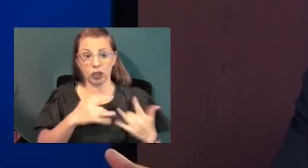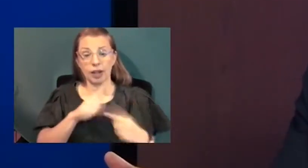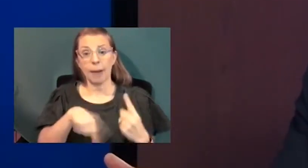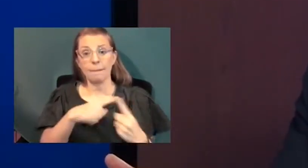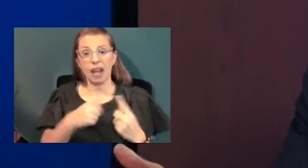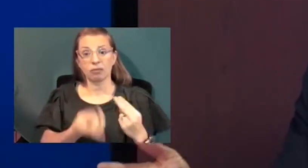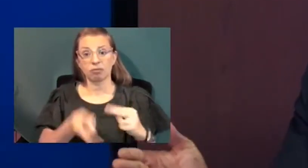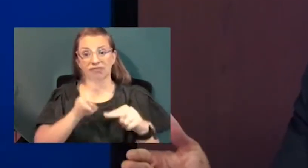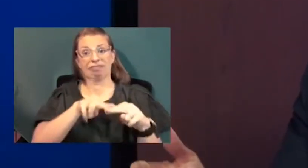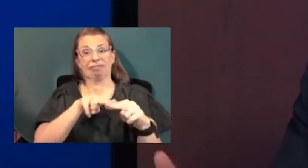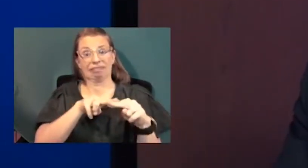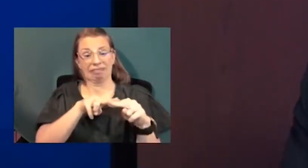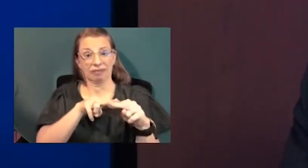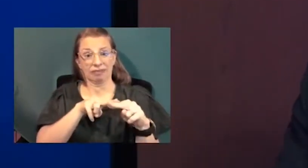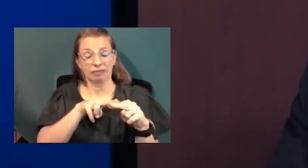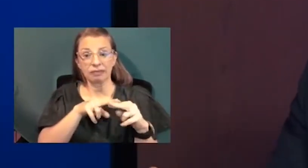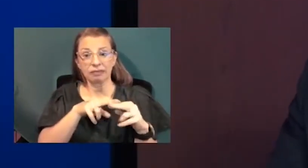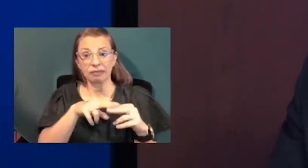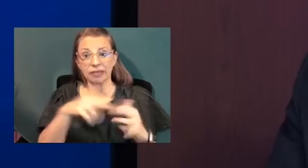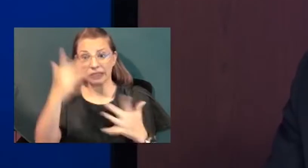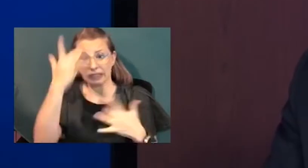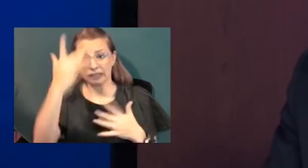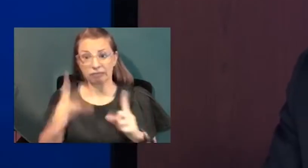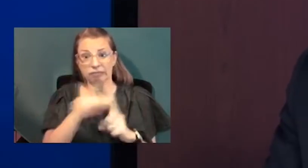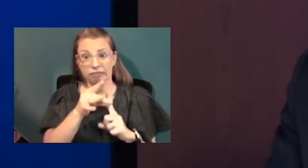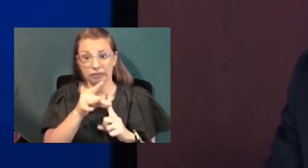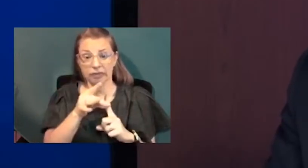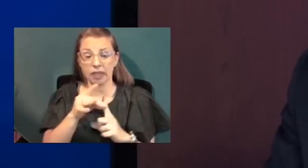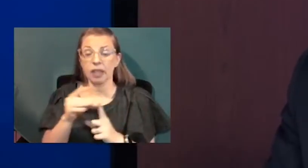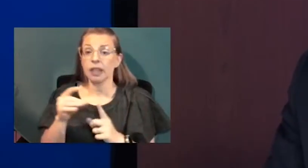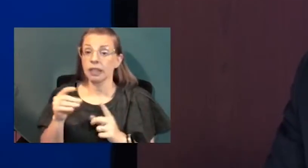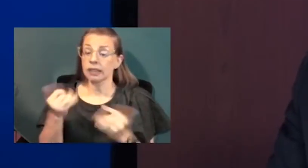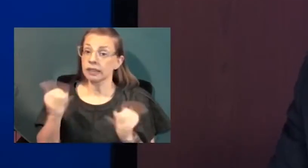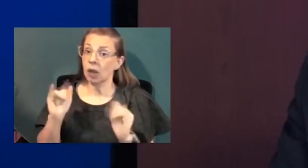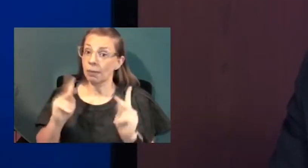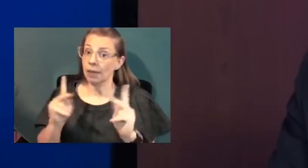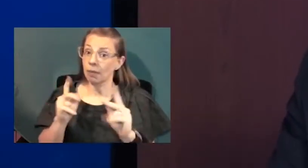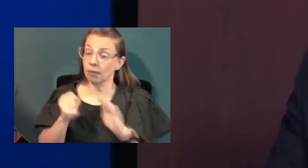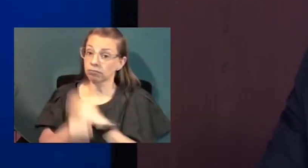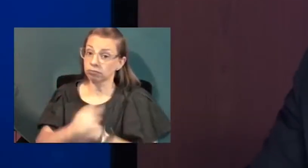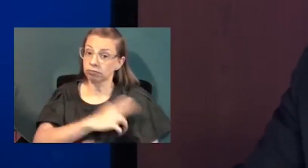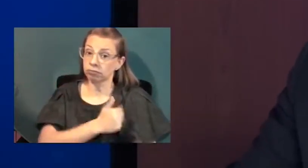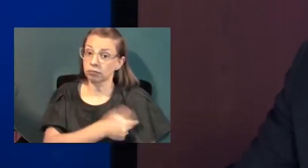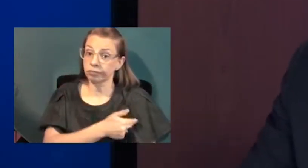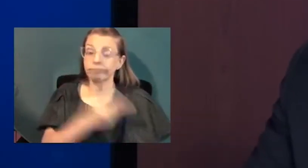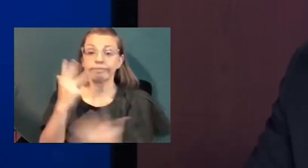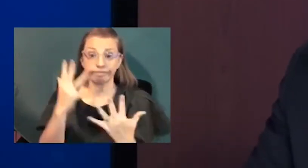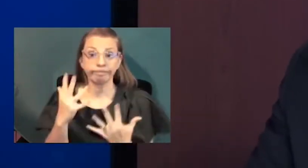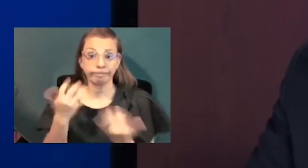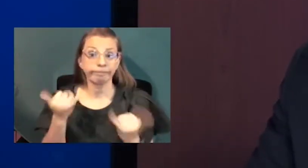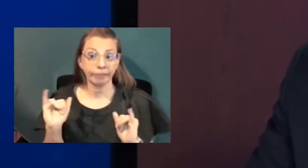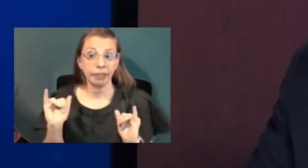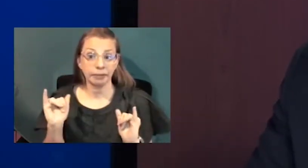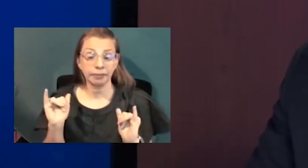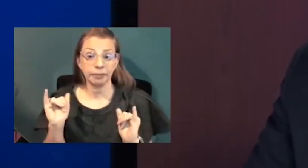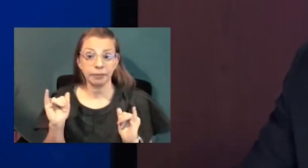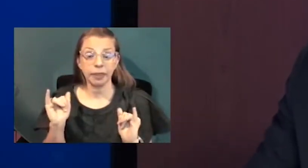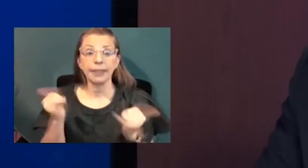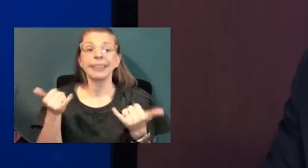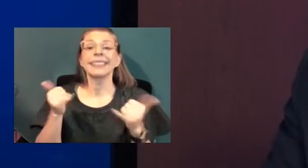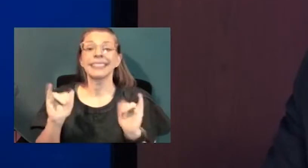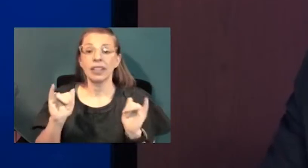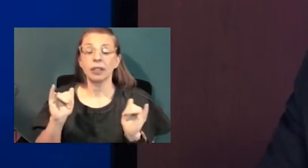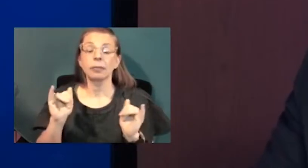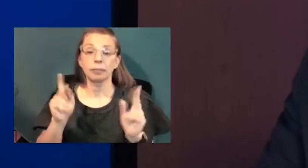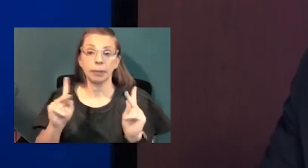the beginning of this discussion. I mean, there are still people being hospitalized for COVID-19. Sadly, there are still fatalities related to COVID-19. And